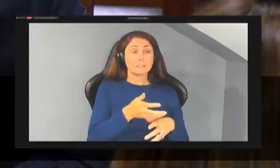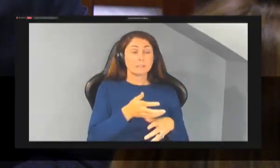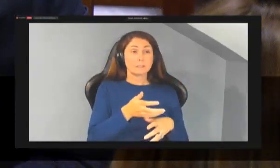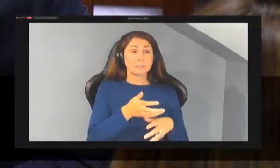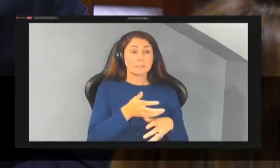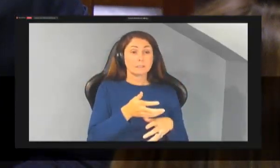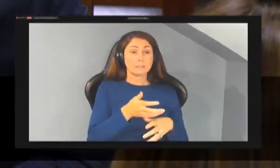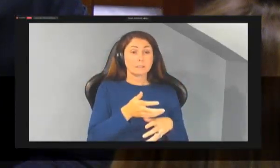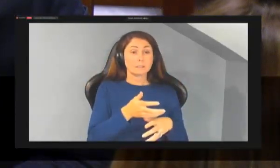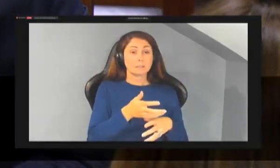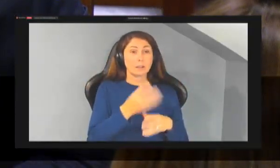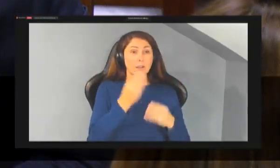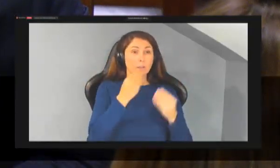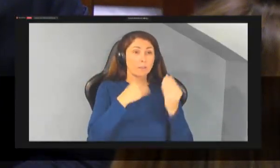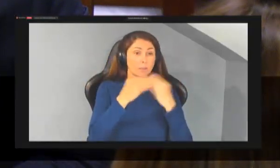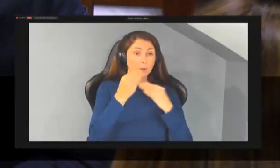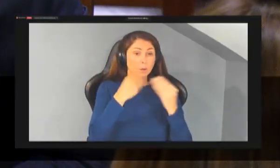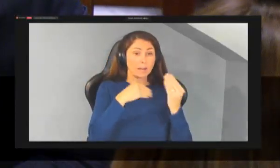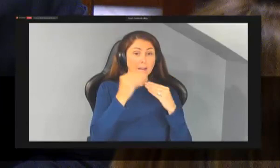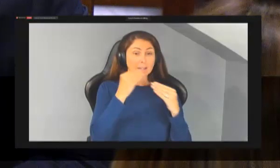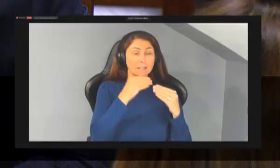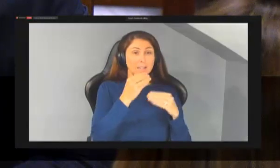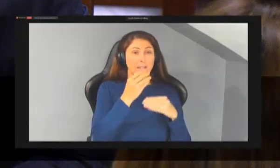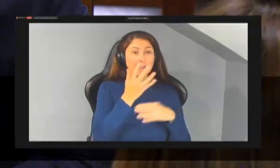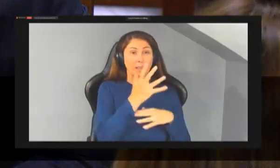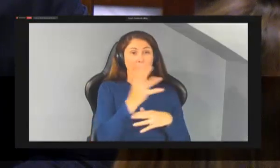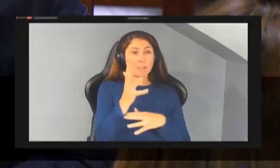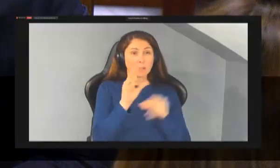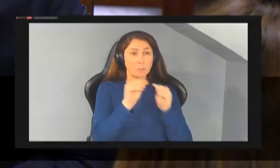they're eating the saplings, they're eating the brush.